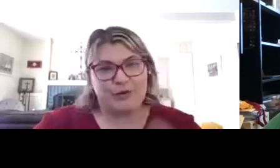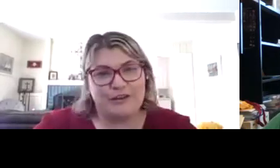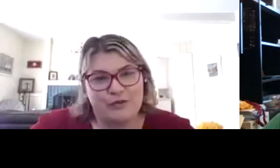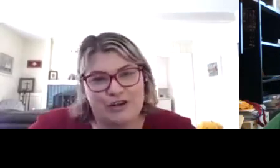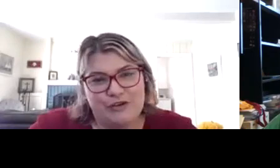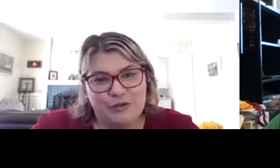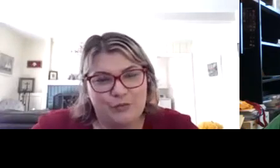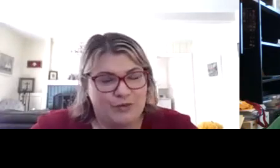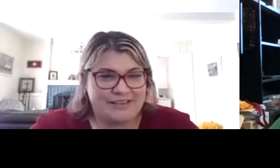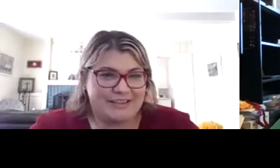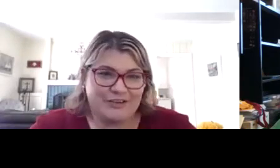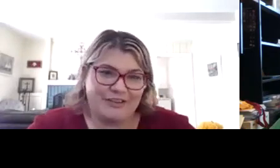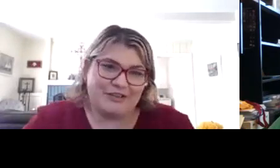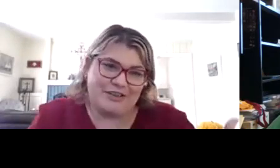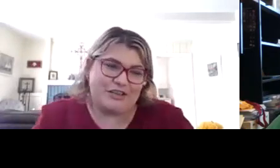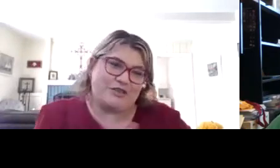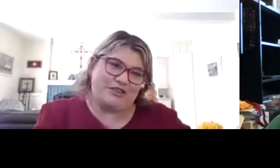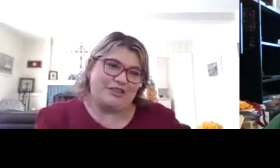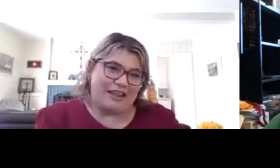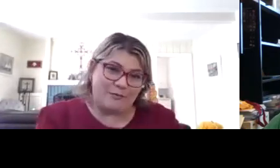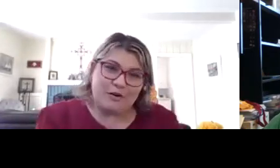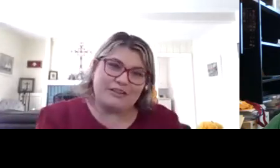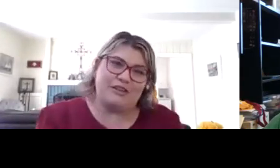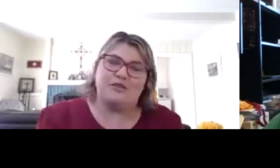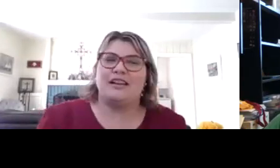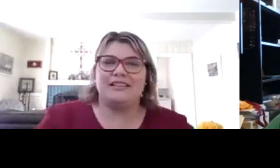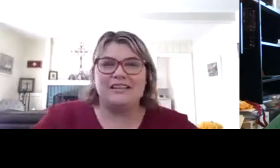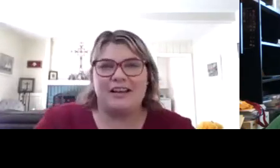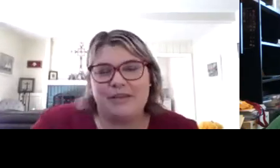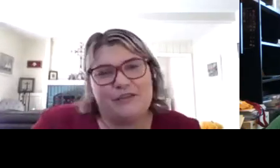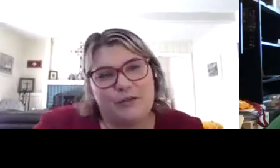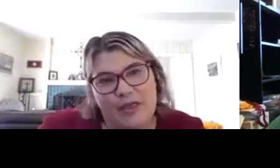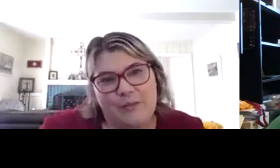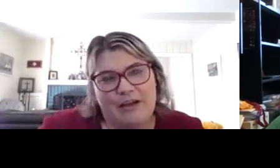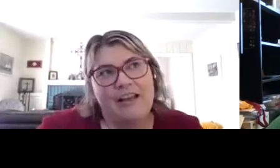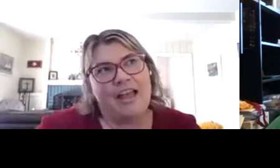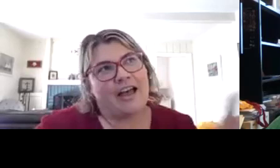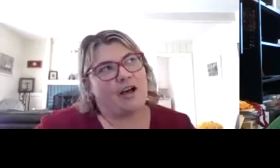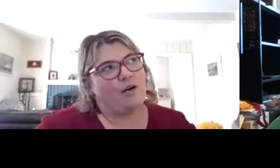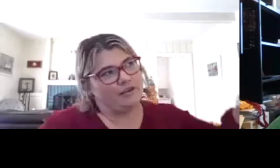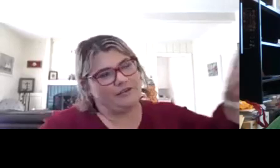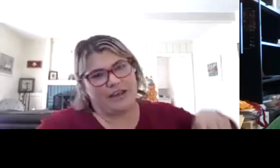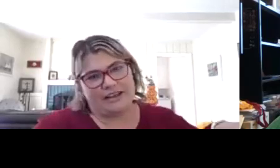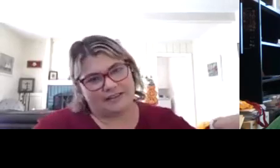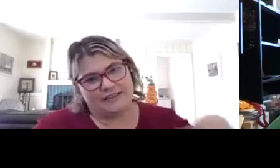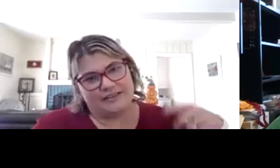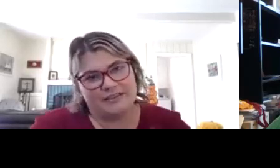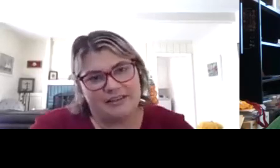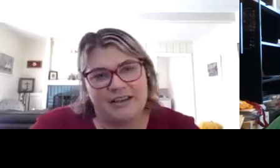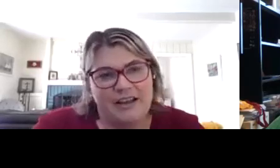or whatever, where you don't necessarily, those interests aren't that important to you. And if you don't think about how all of